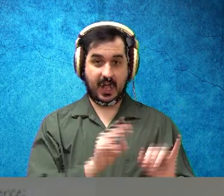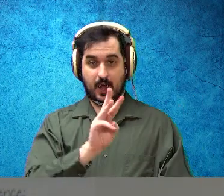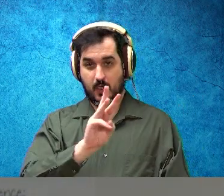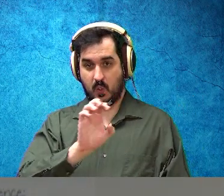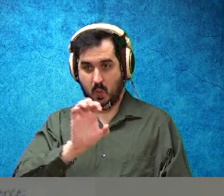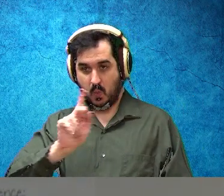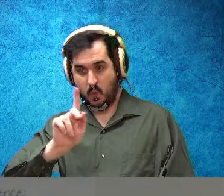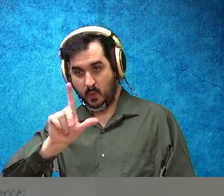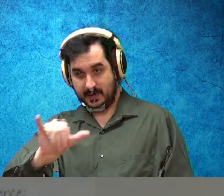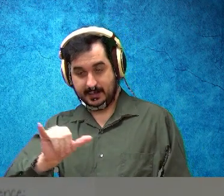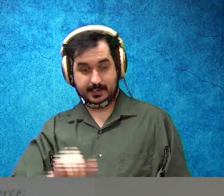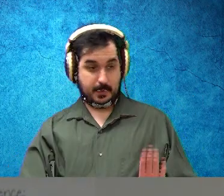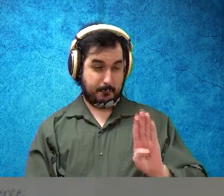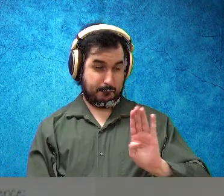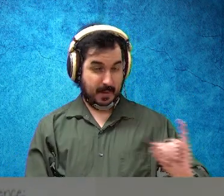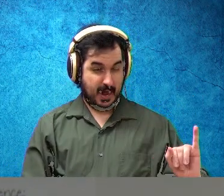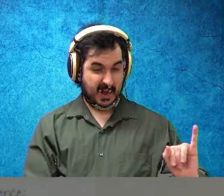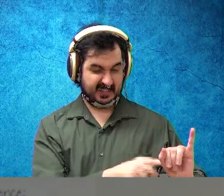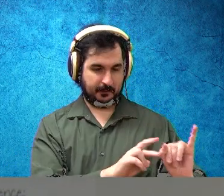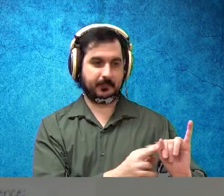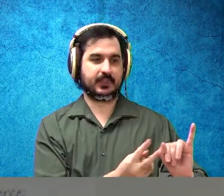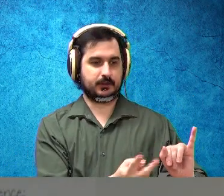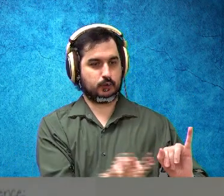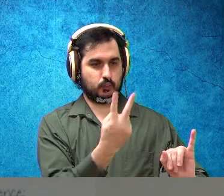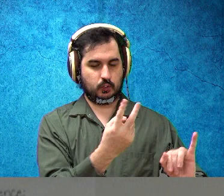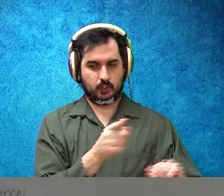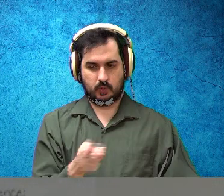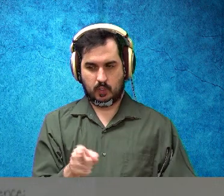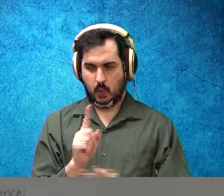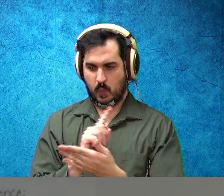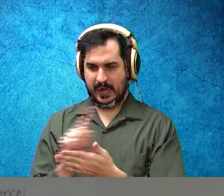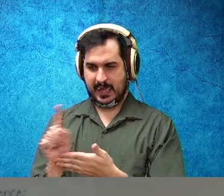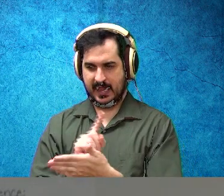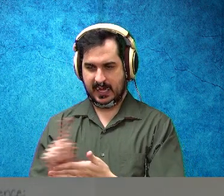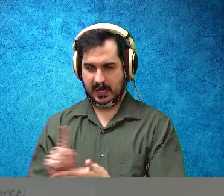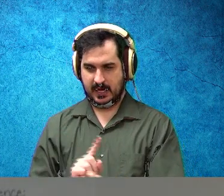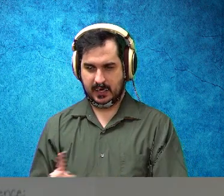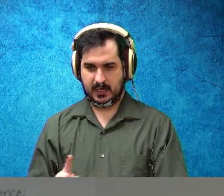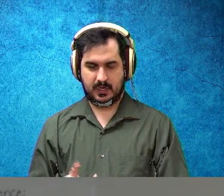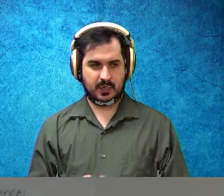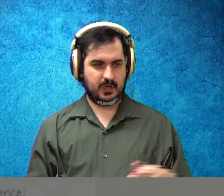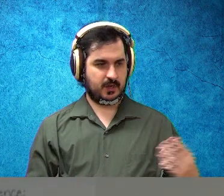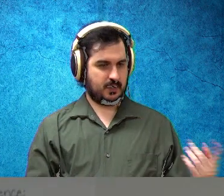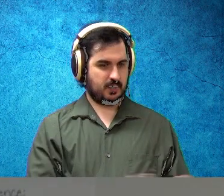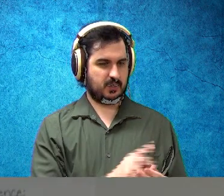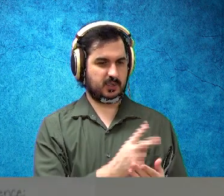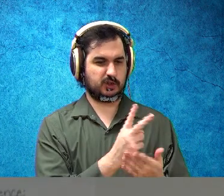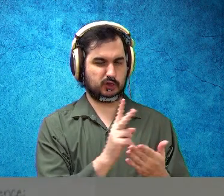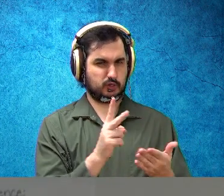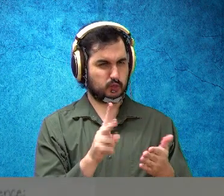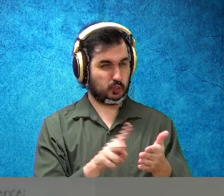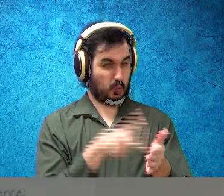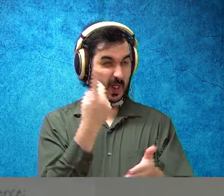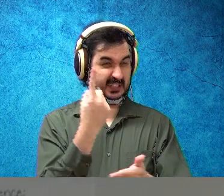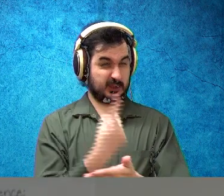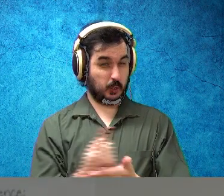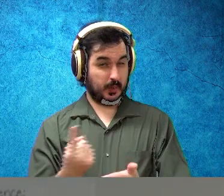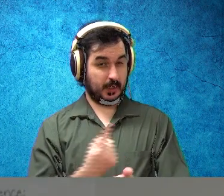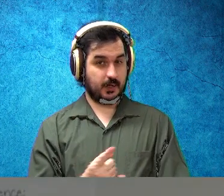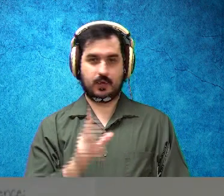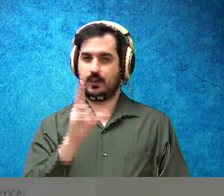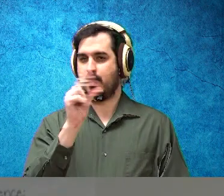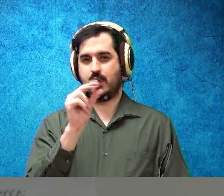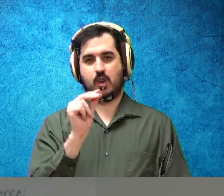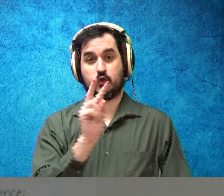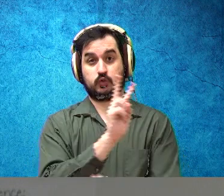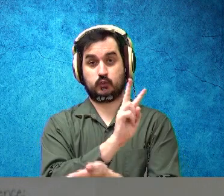Bi meant two. So bi-weekly. Well, at first you might think, okay, well, we do it twice a week. No, it's 2 weeks.